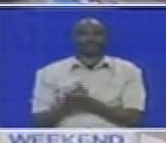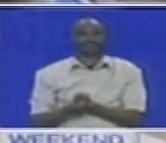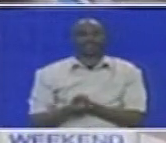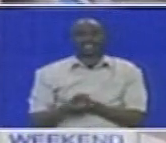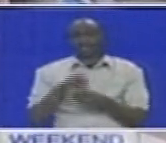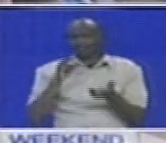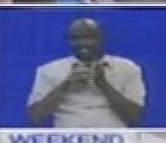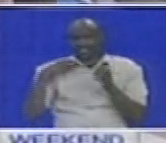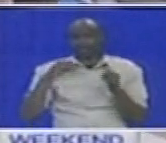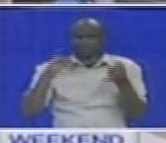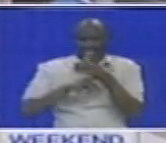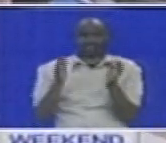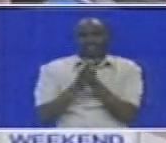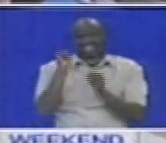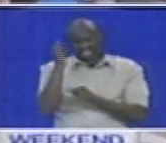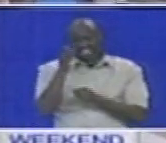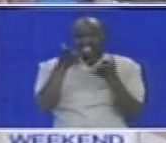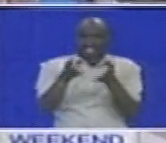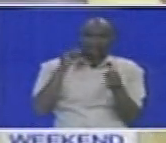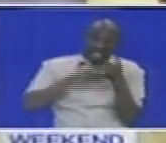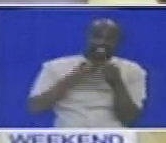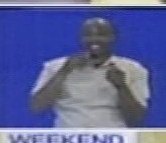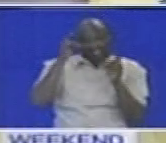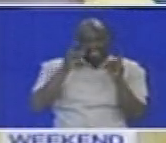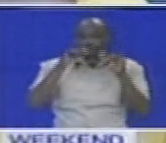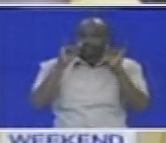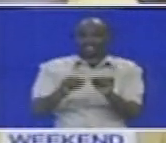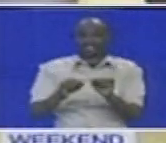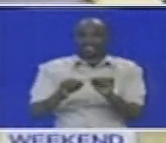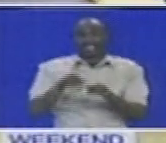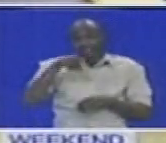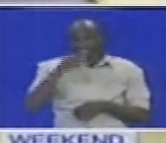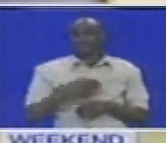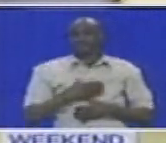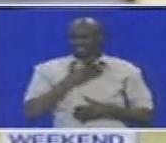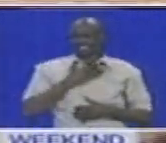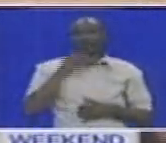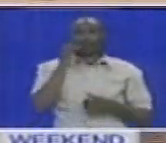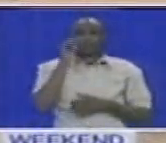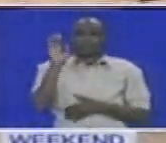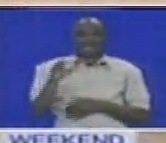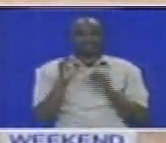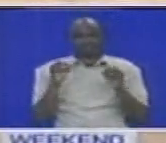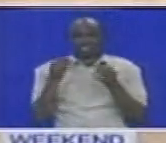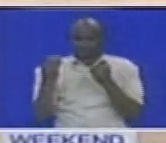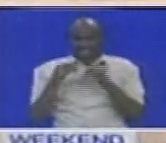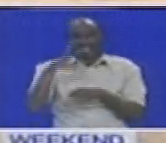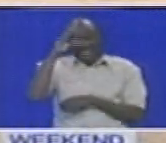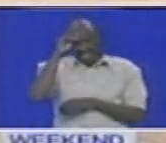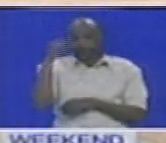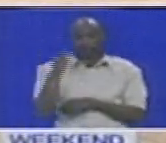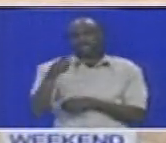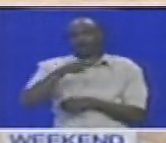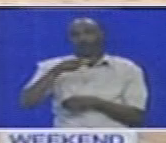Many intermarried with Kenyans and decided to stay. Never having visited Mozambique, their children learnt nothing but the